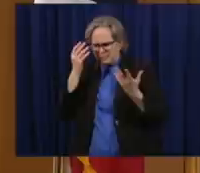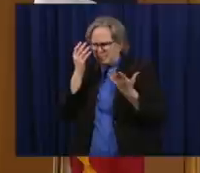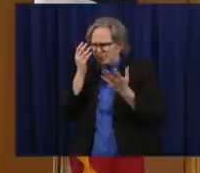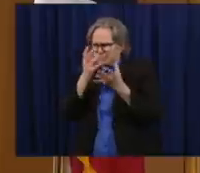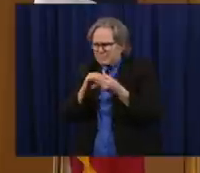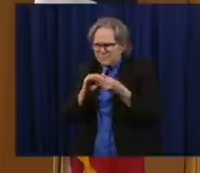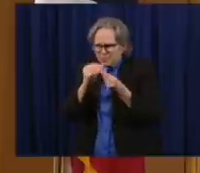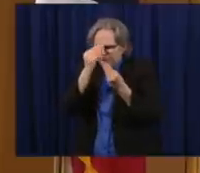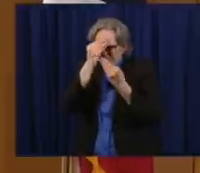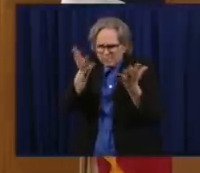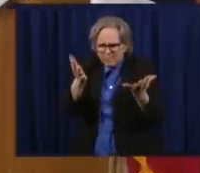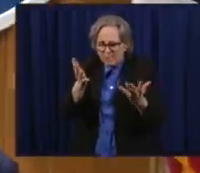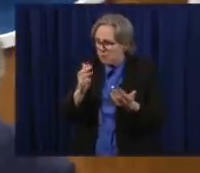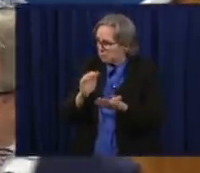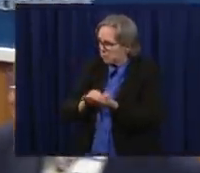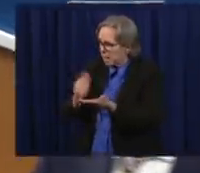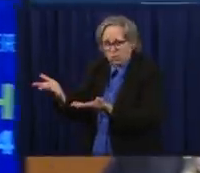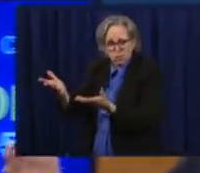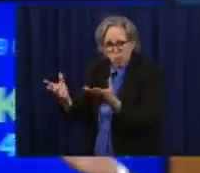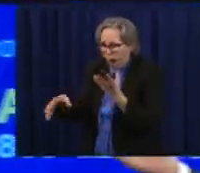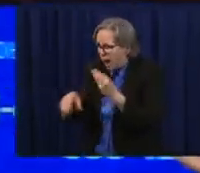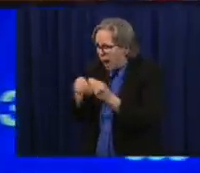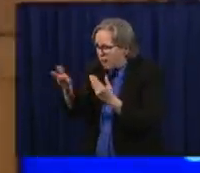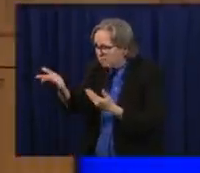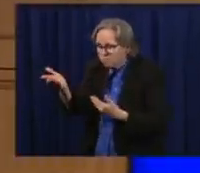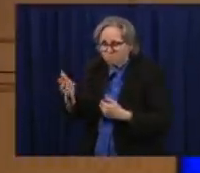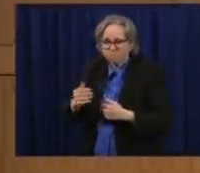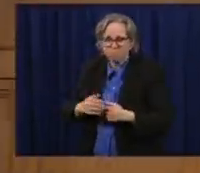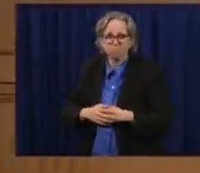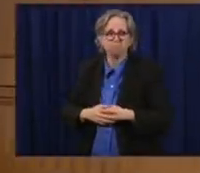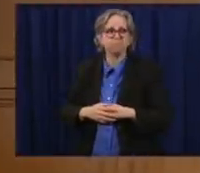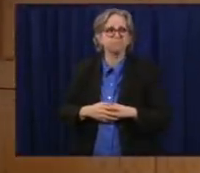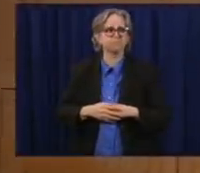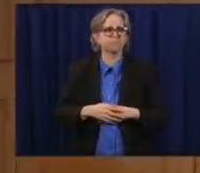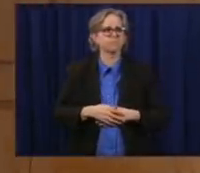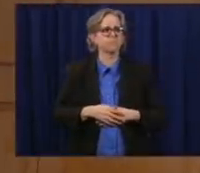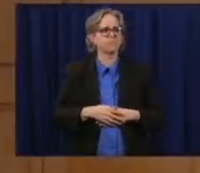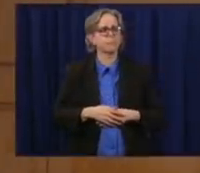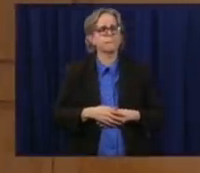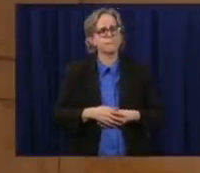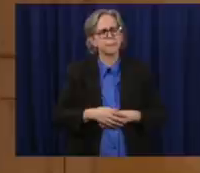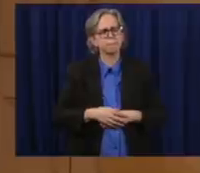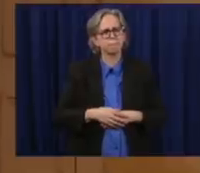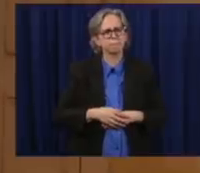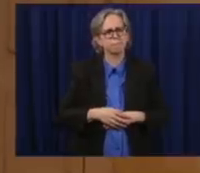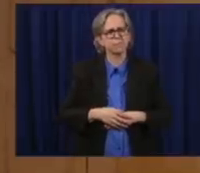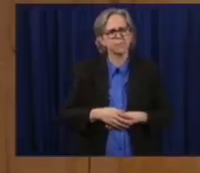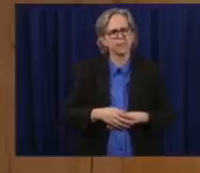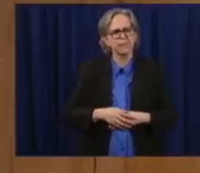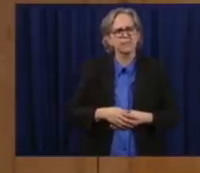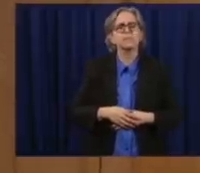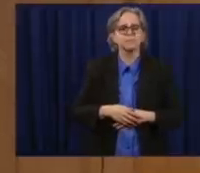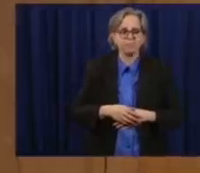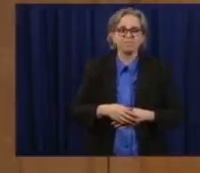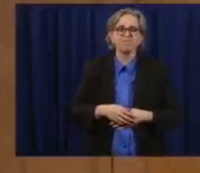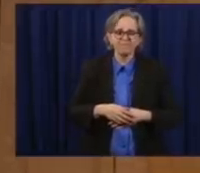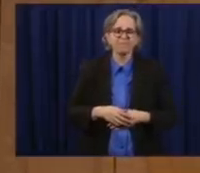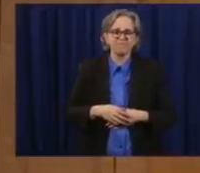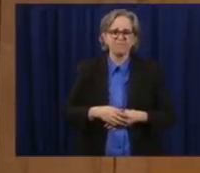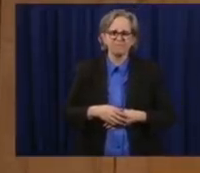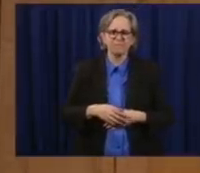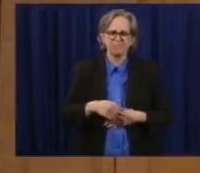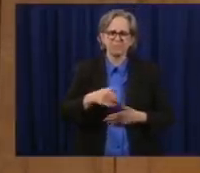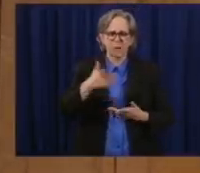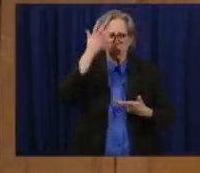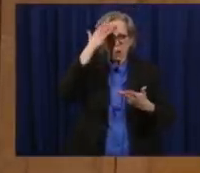if Dr. Acton, you have anything more on that, or you can take Laura's other question as well. So we know that congregate